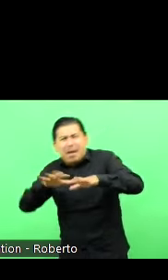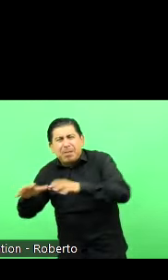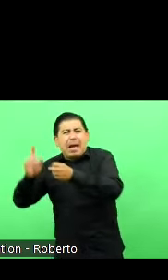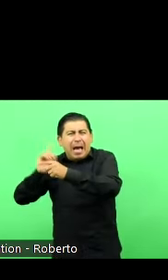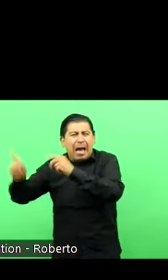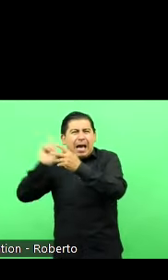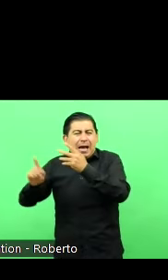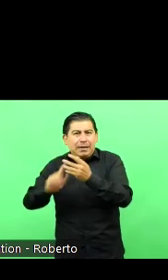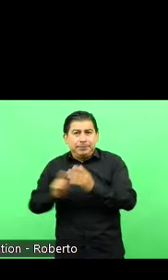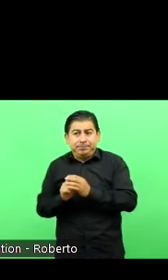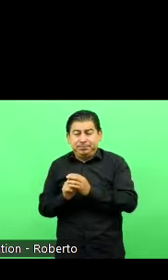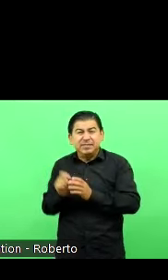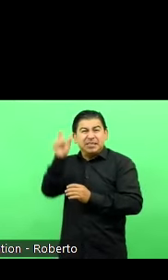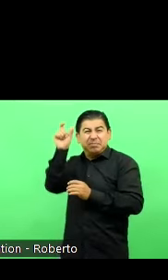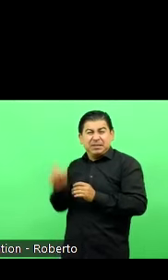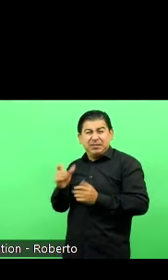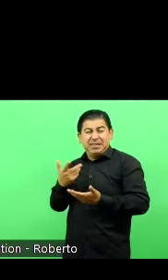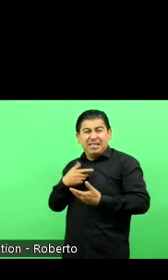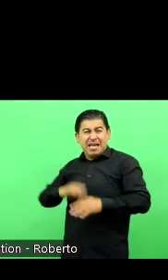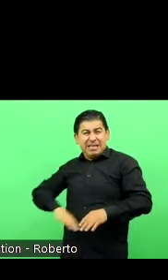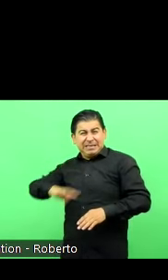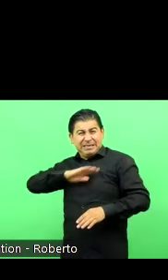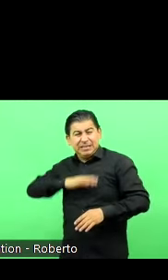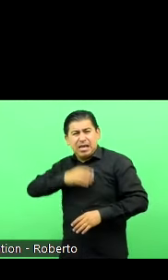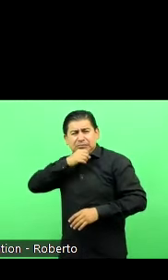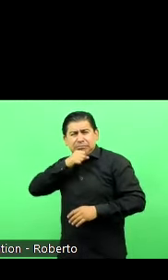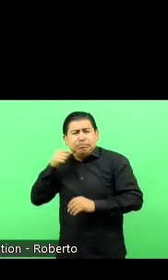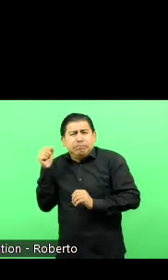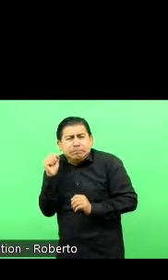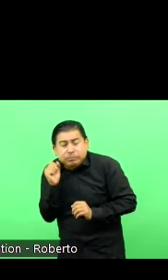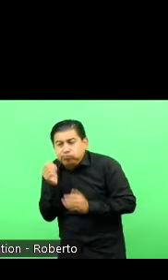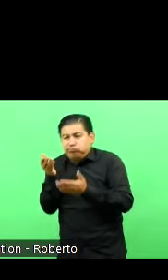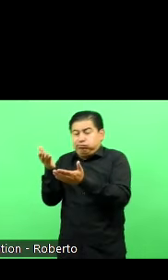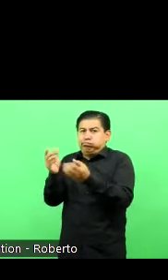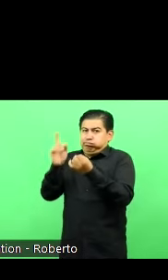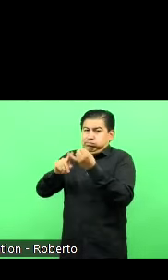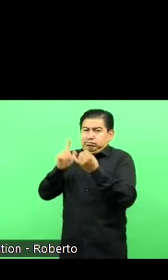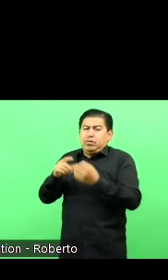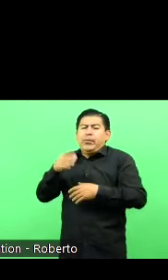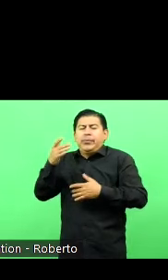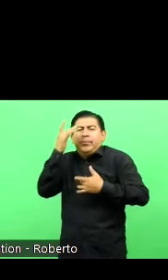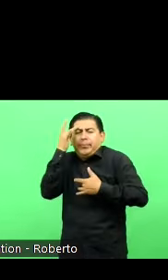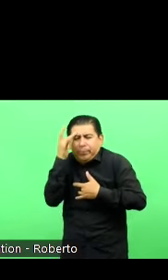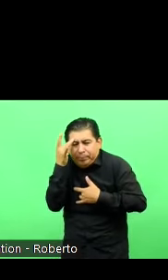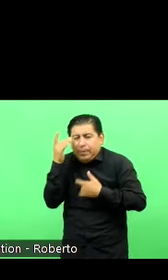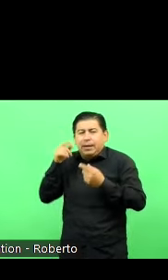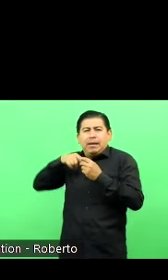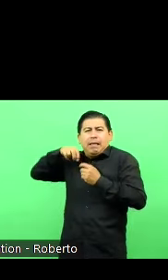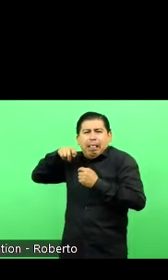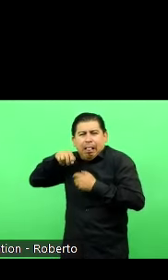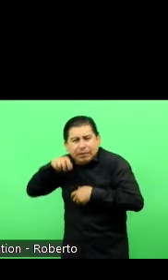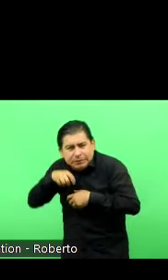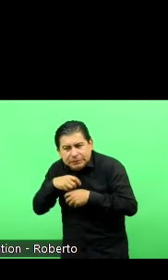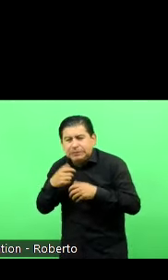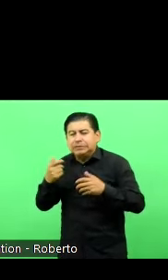health conditions, mobility limitations, sensory impairments, and social isolation. They may depend